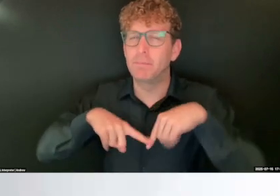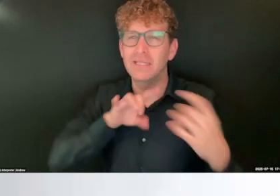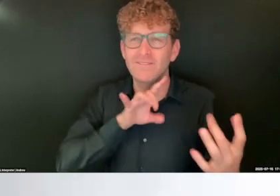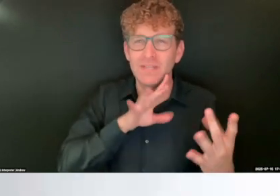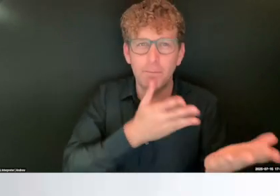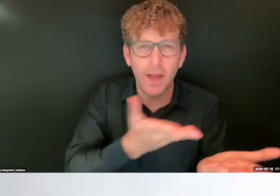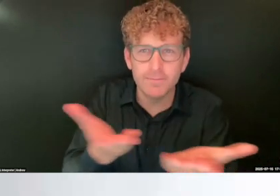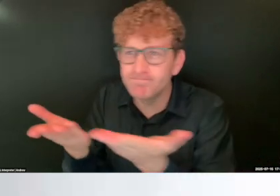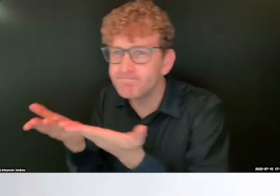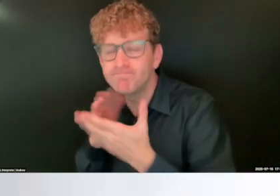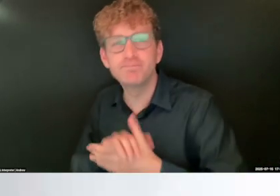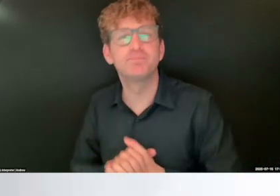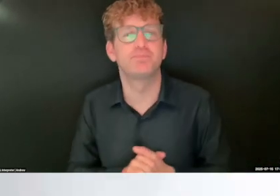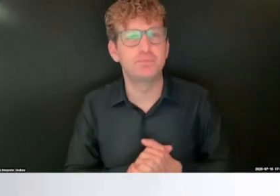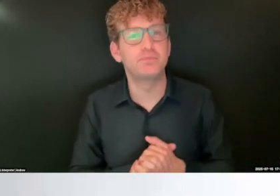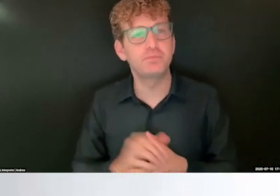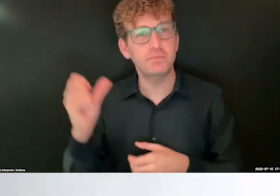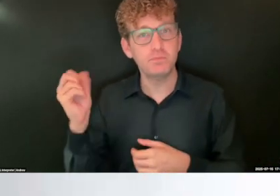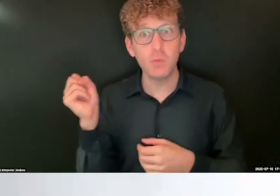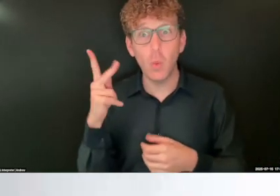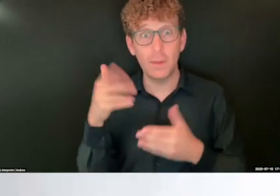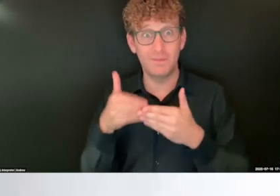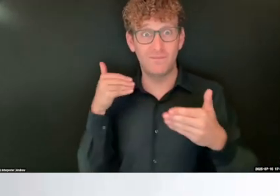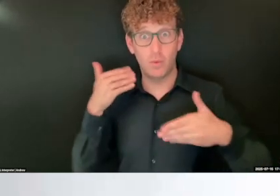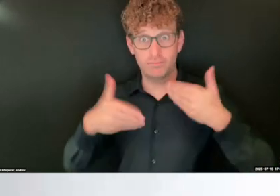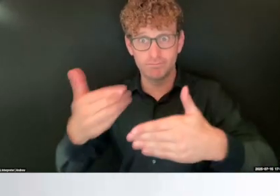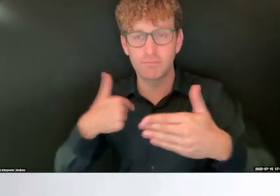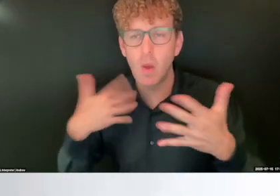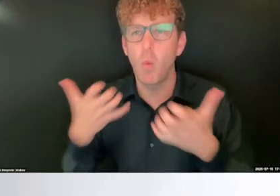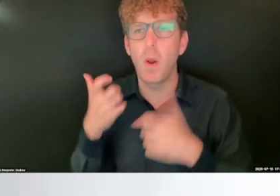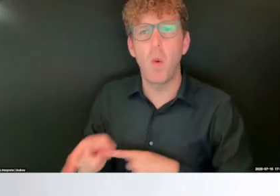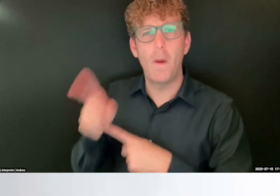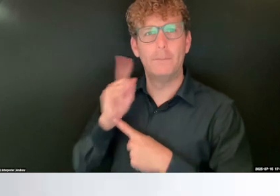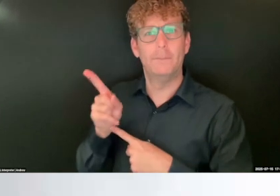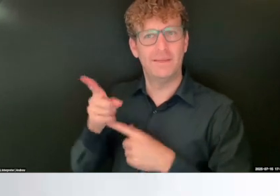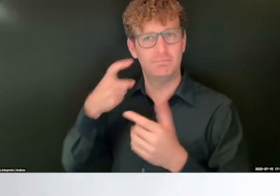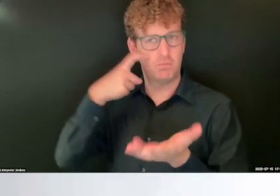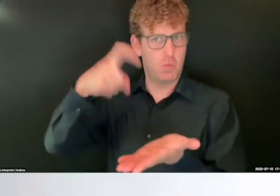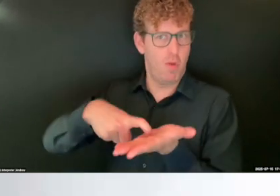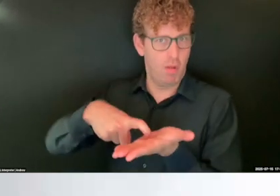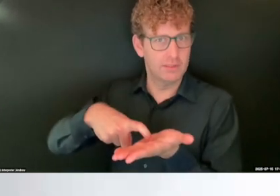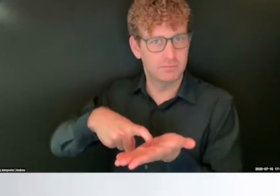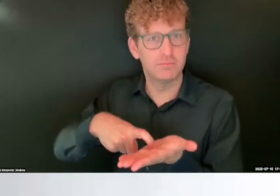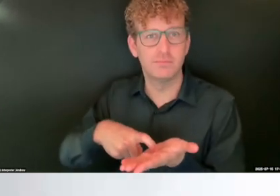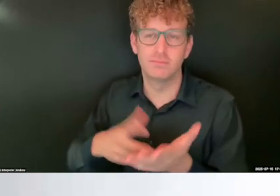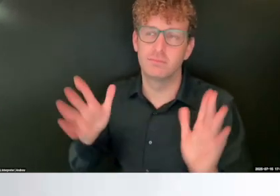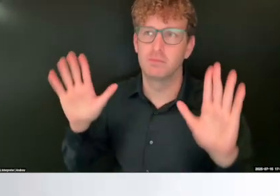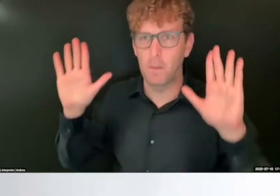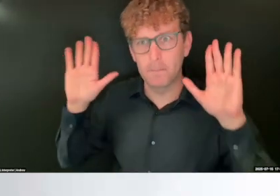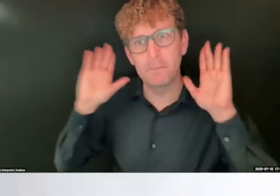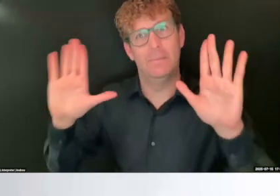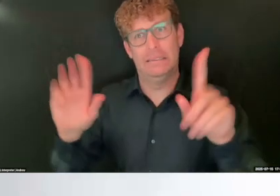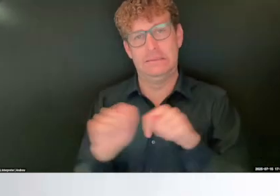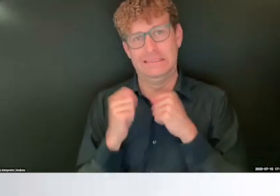Okay, before moving forward, I would like to take a minute to acknowledge our fantastic team of folks that help with the